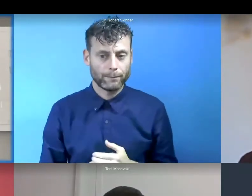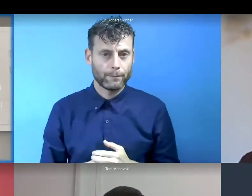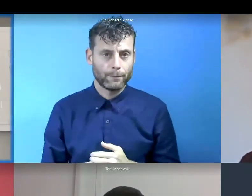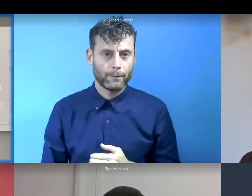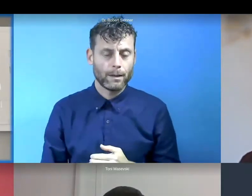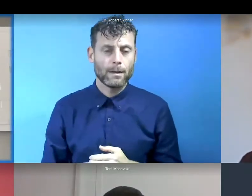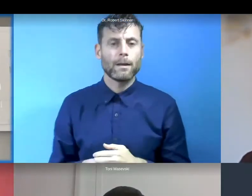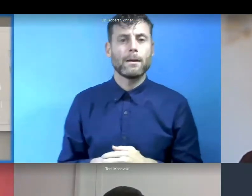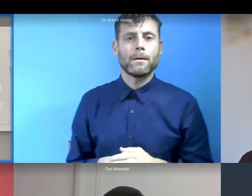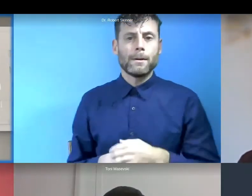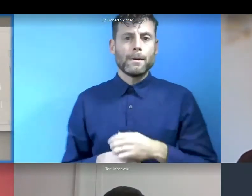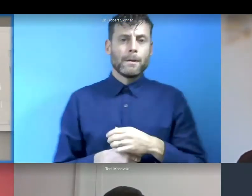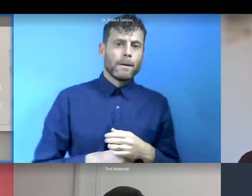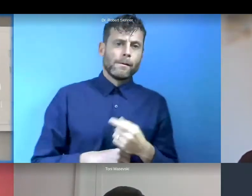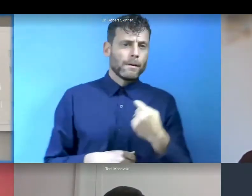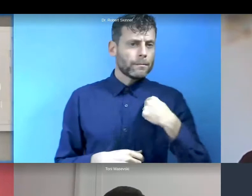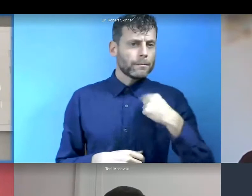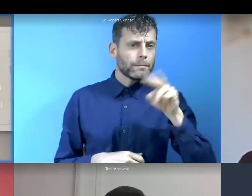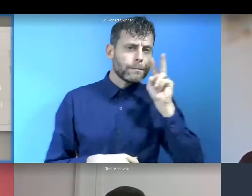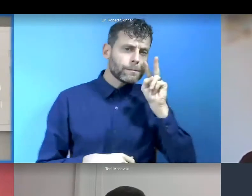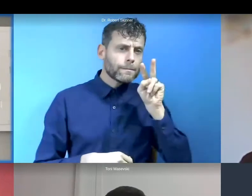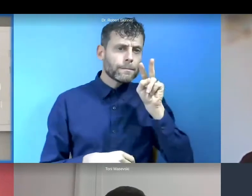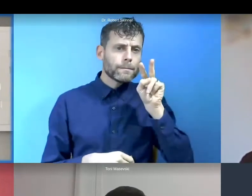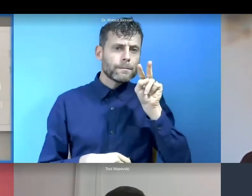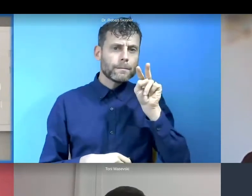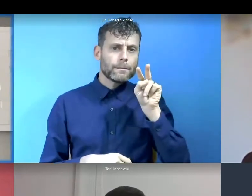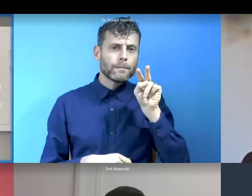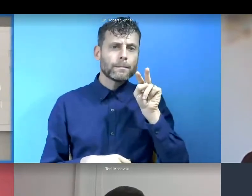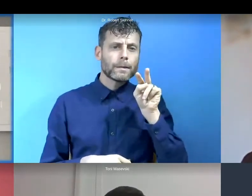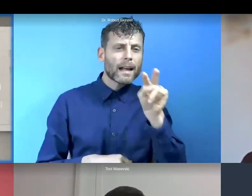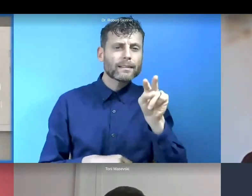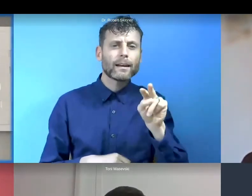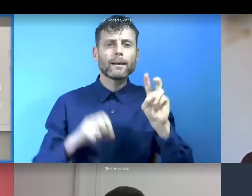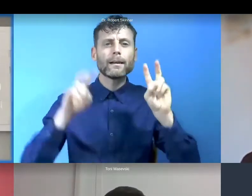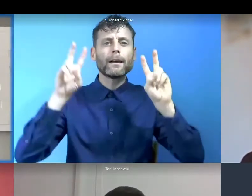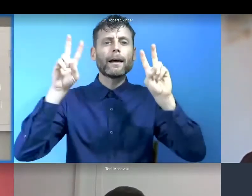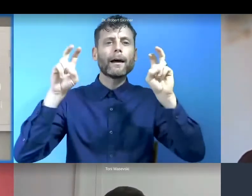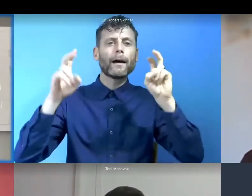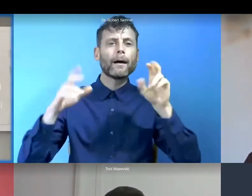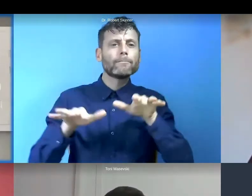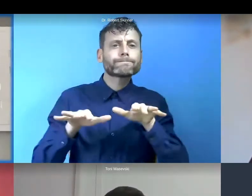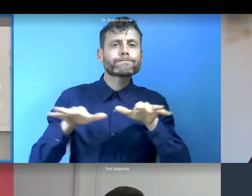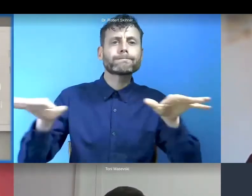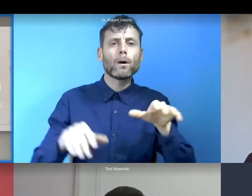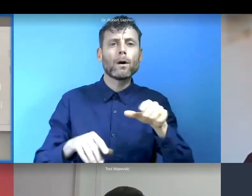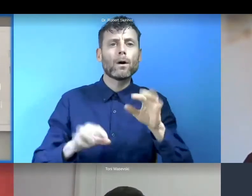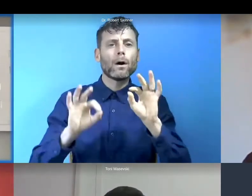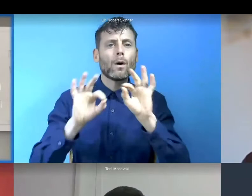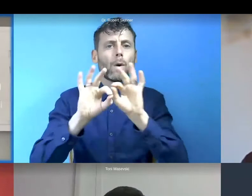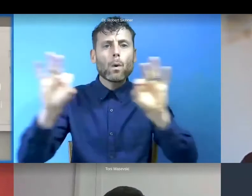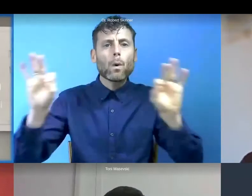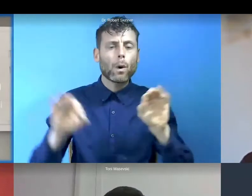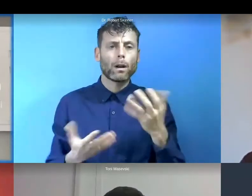appearing also in New Green Deal calls is the role of